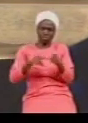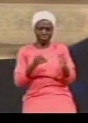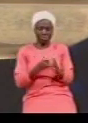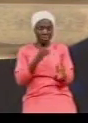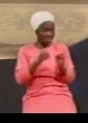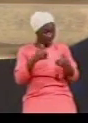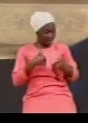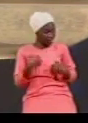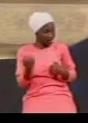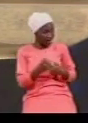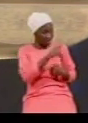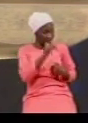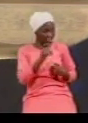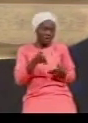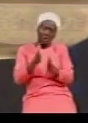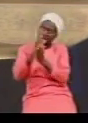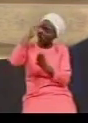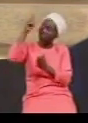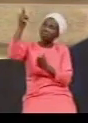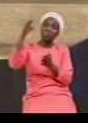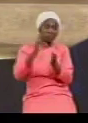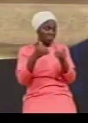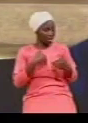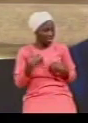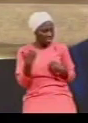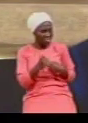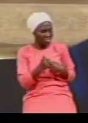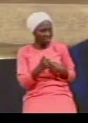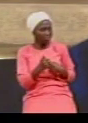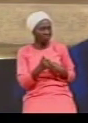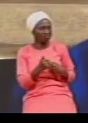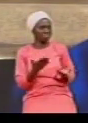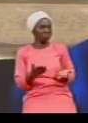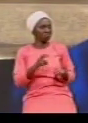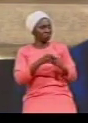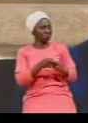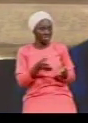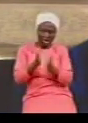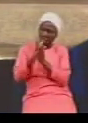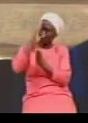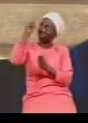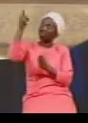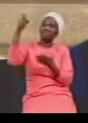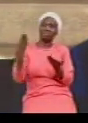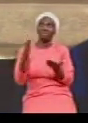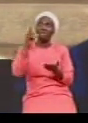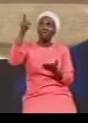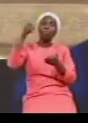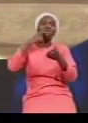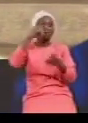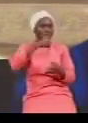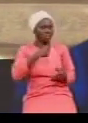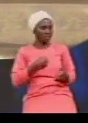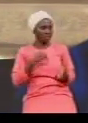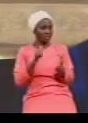him. If you have any misgiving, ask him. He commanded me that this is